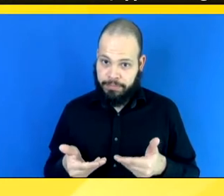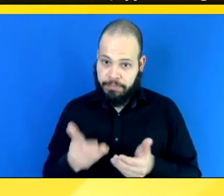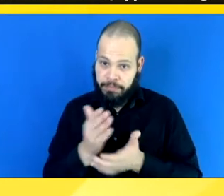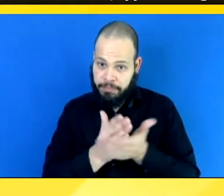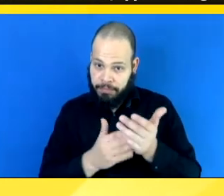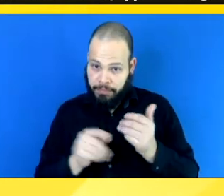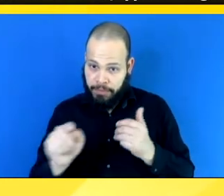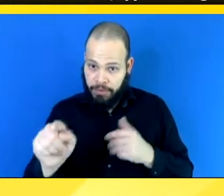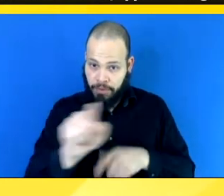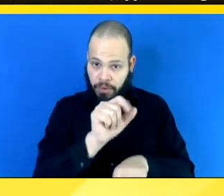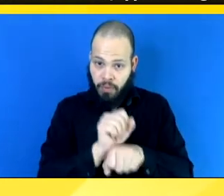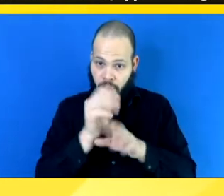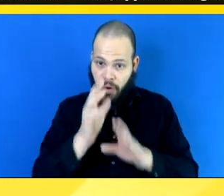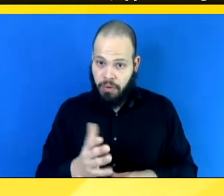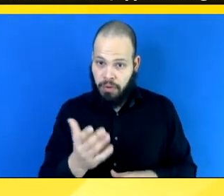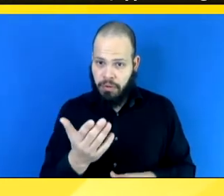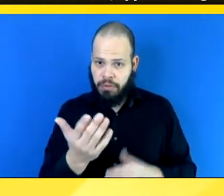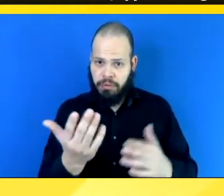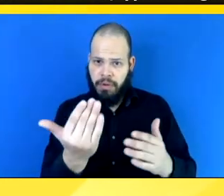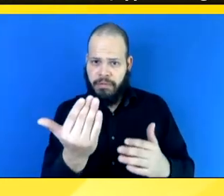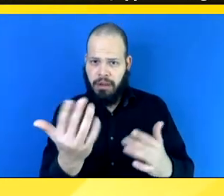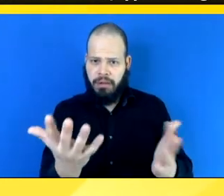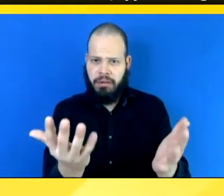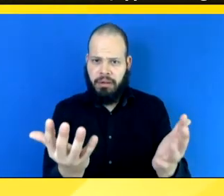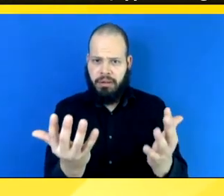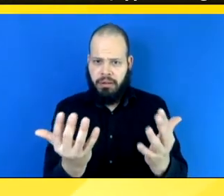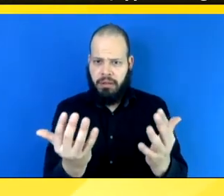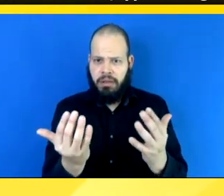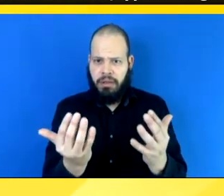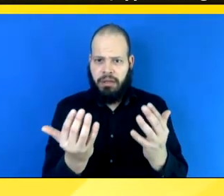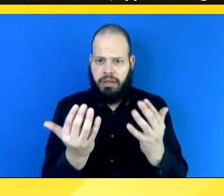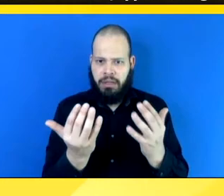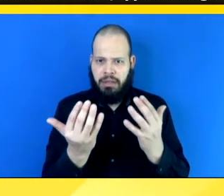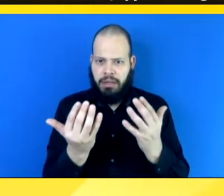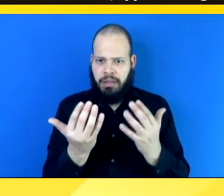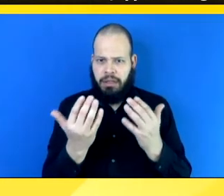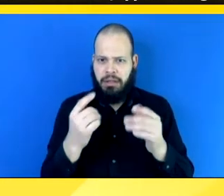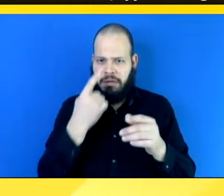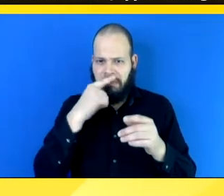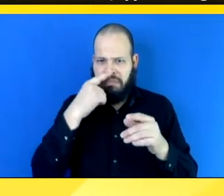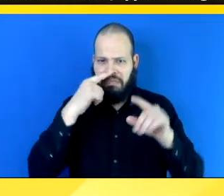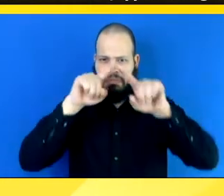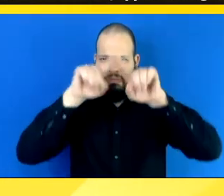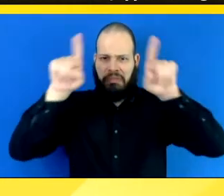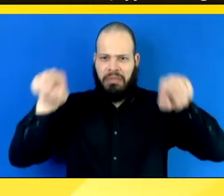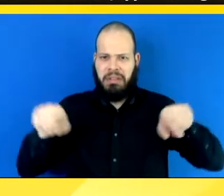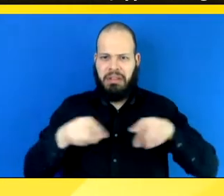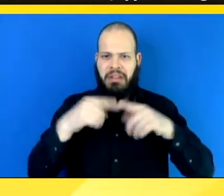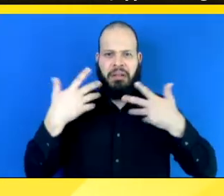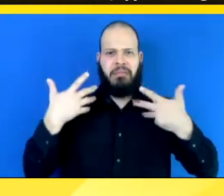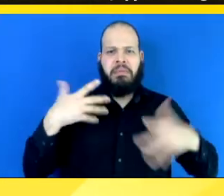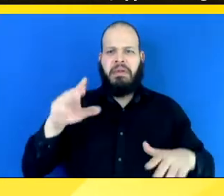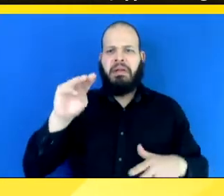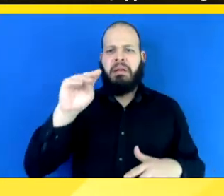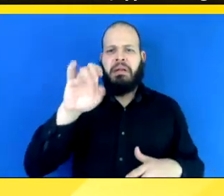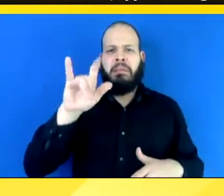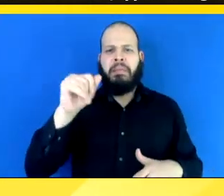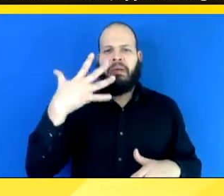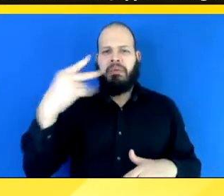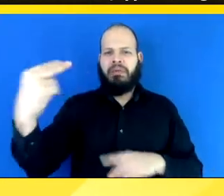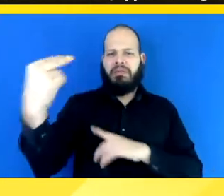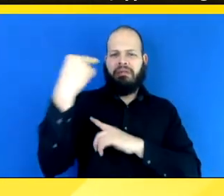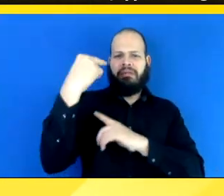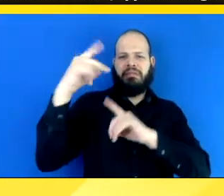closer with a placard, because I really don't have interest in the media seeing me. I want them to keep their eyes on you, and I want to see a little